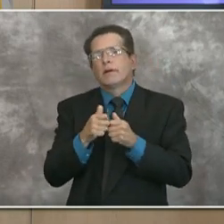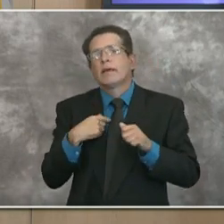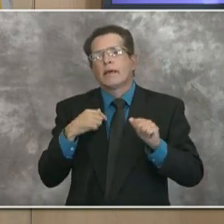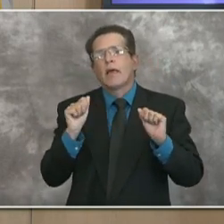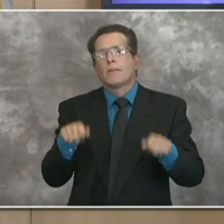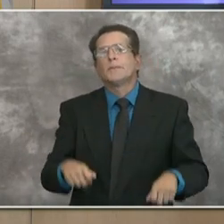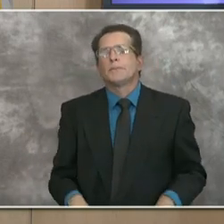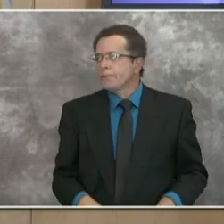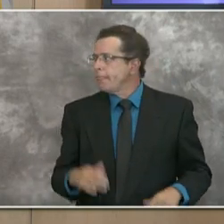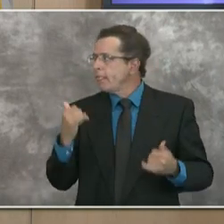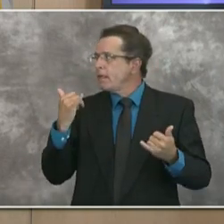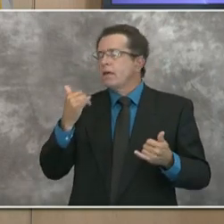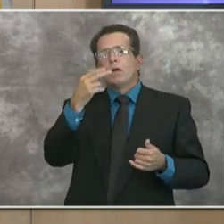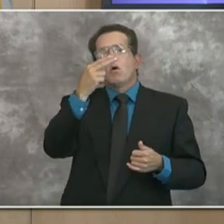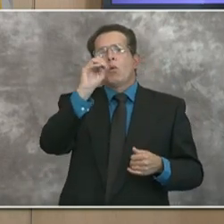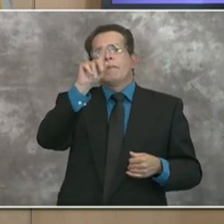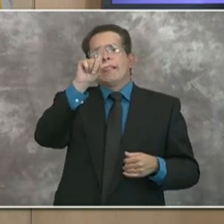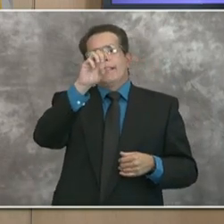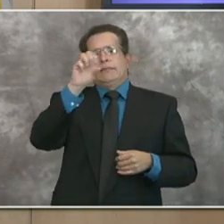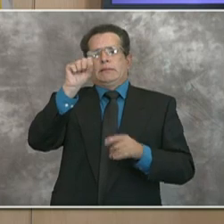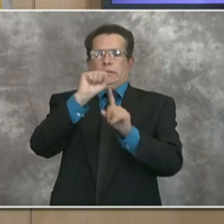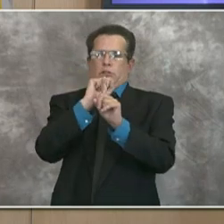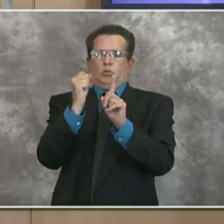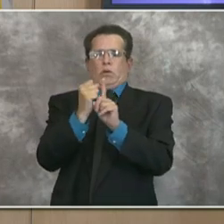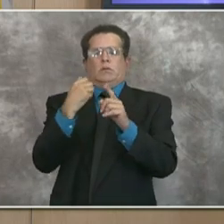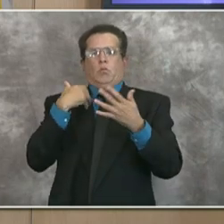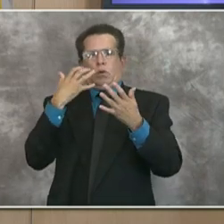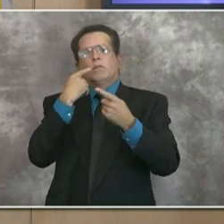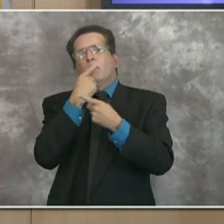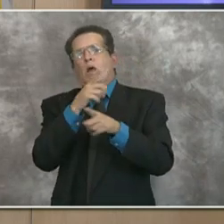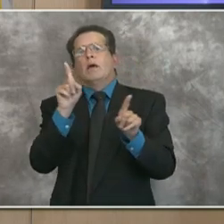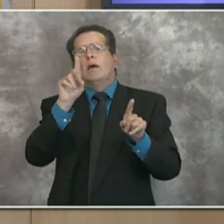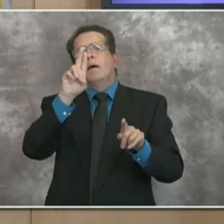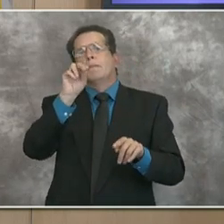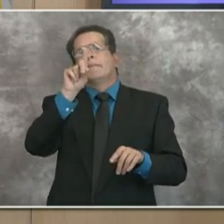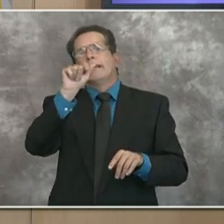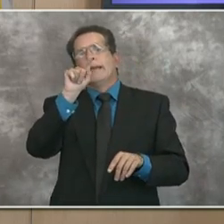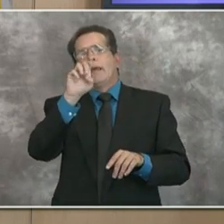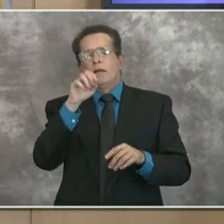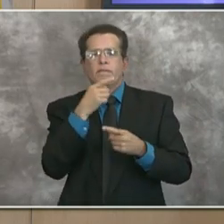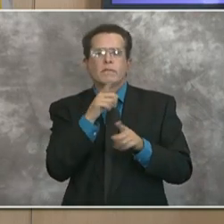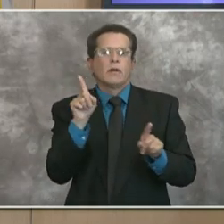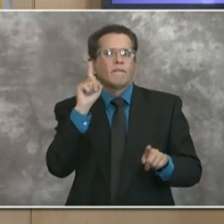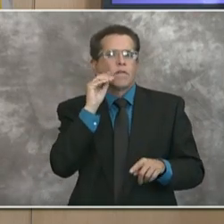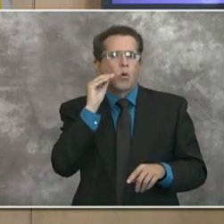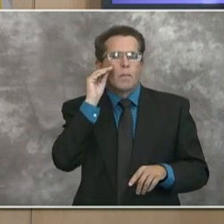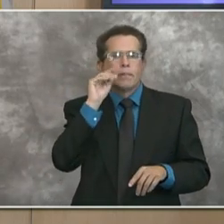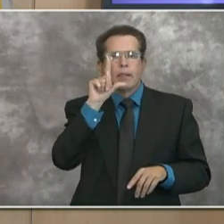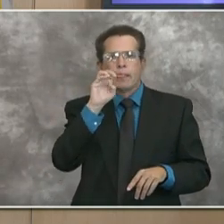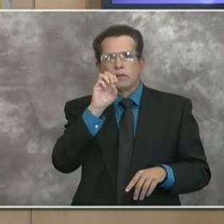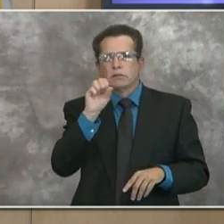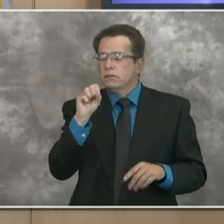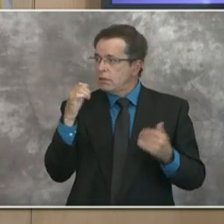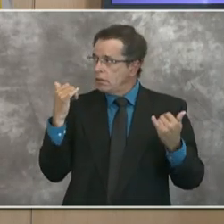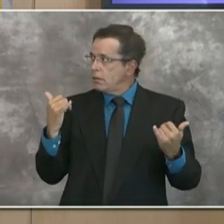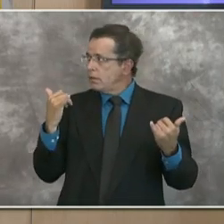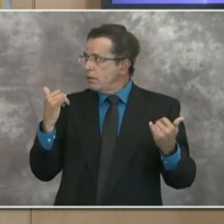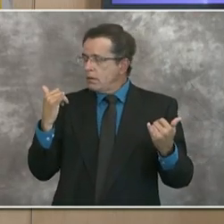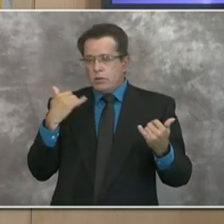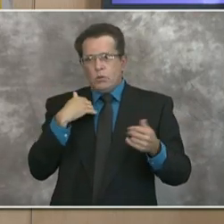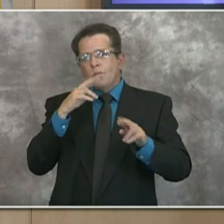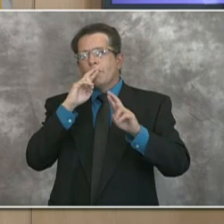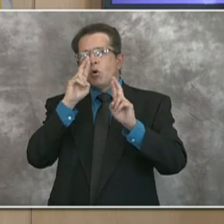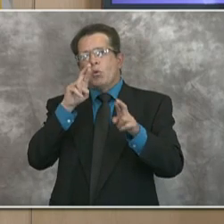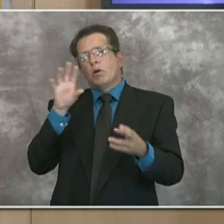A quick update on the homeless situation before we jump into our report from today. We're reporting out of all of the